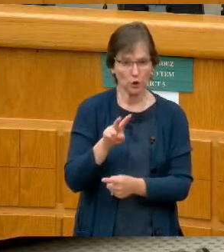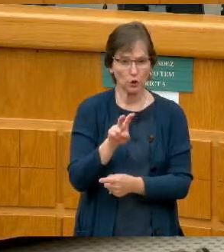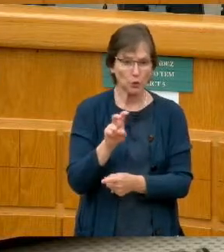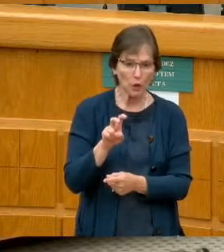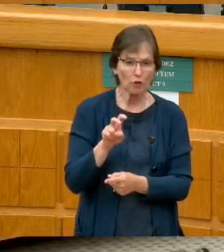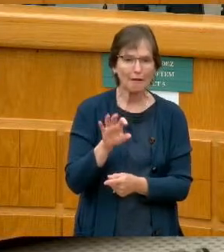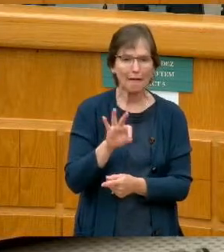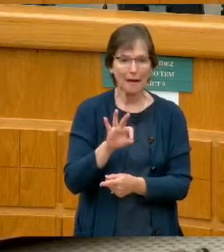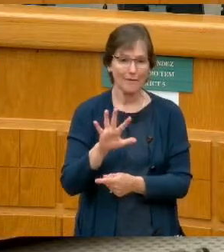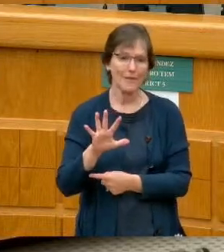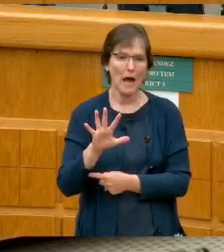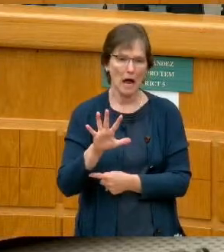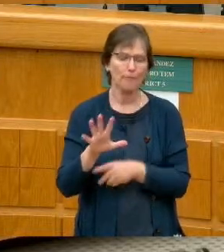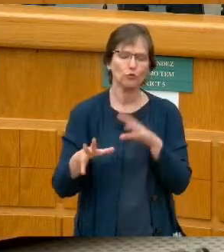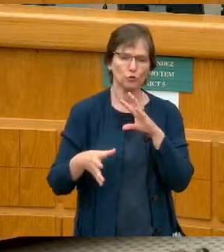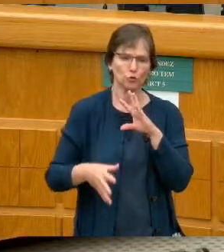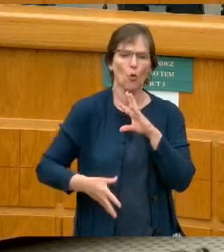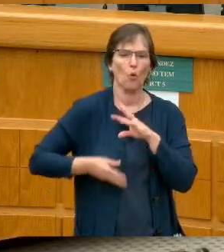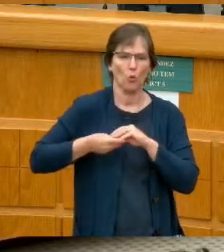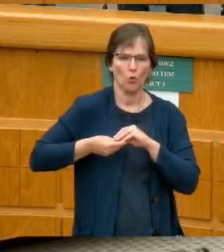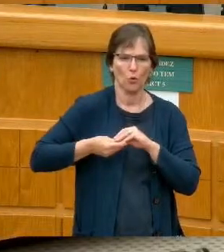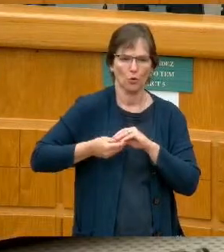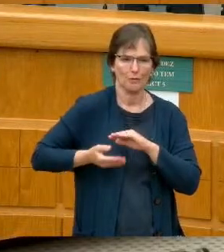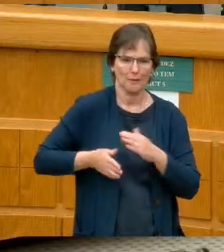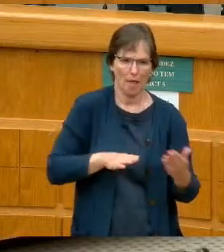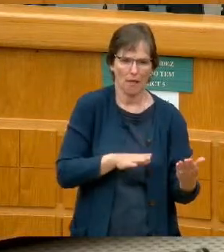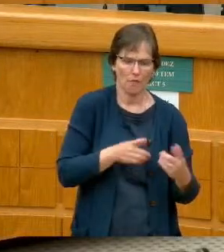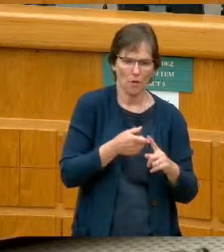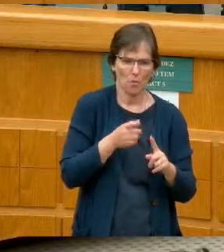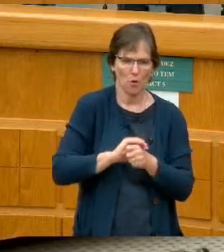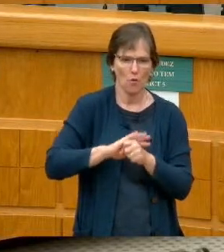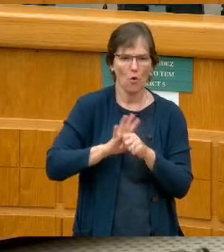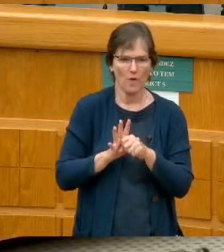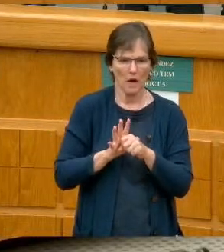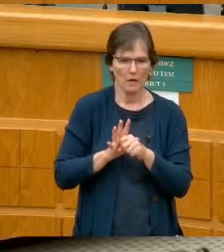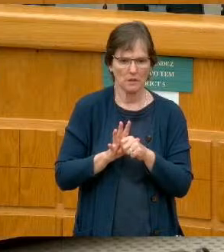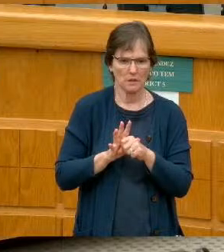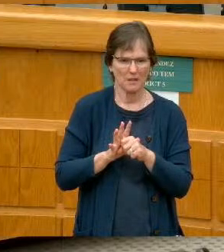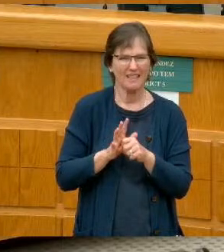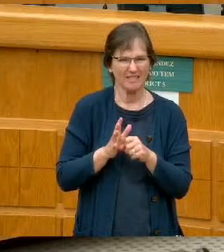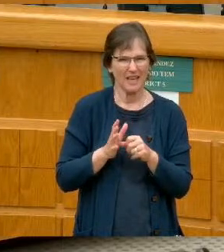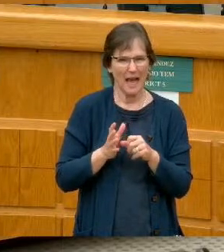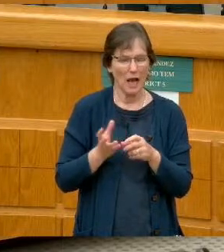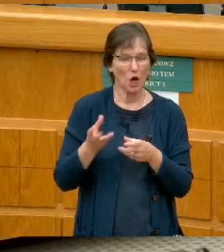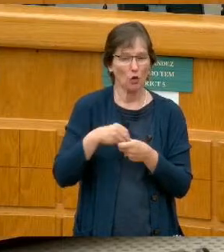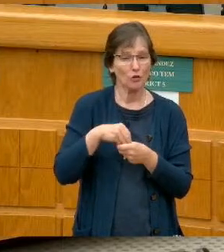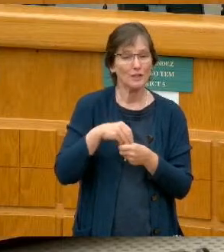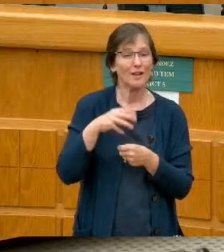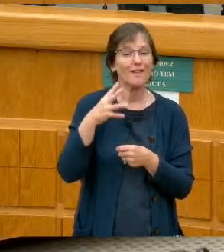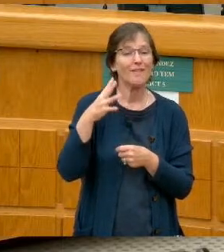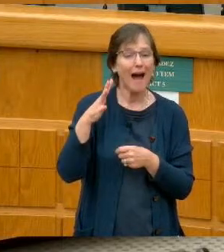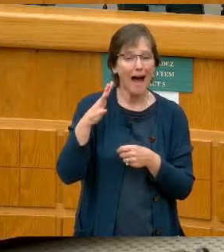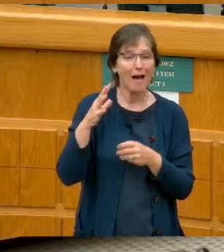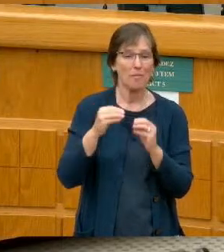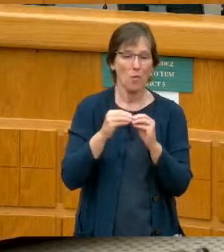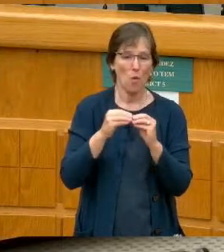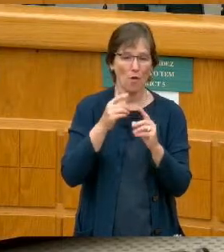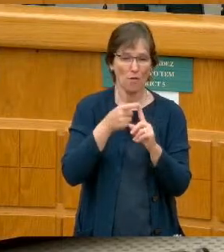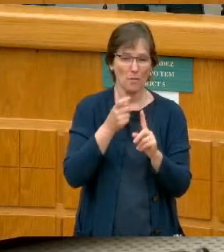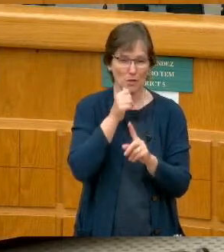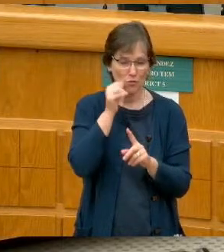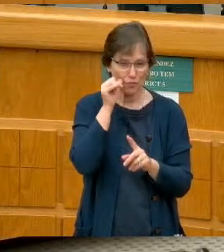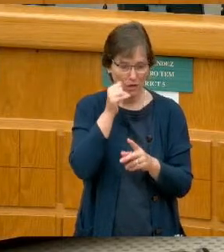counting COVID-19 related deaths. That is 5 more than yesterday. So yesterday we had 290